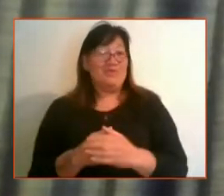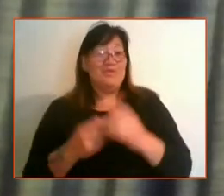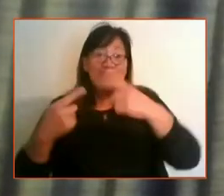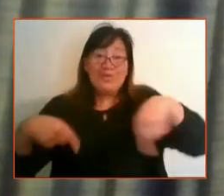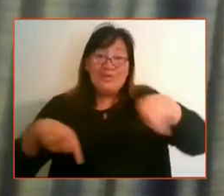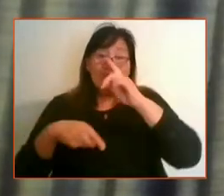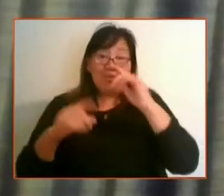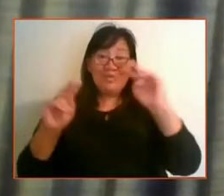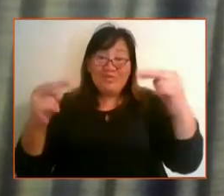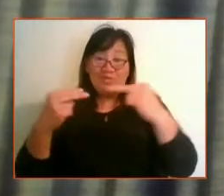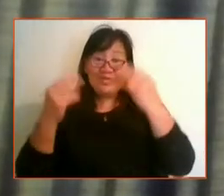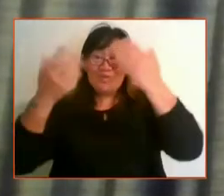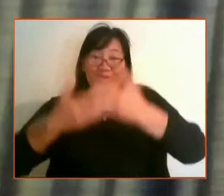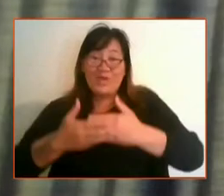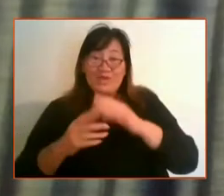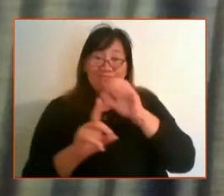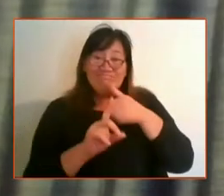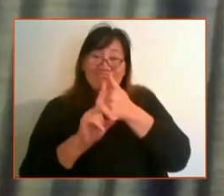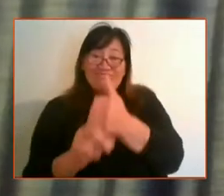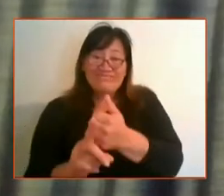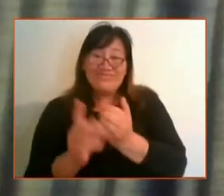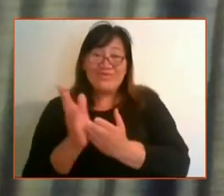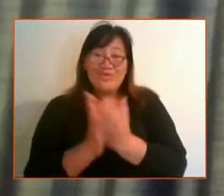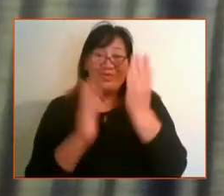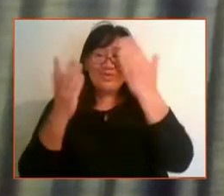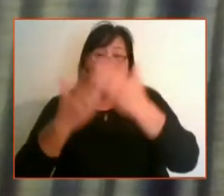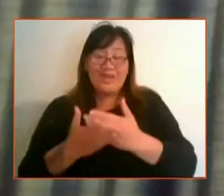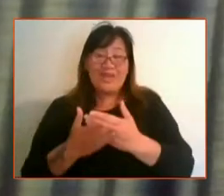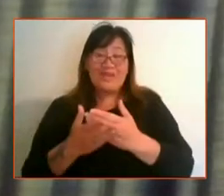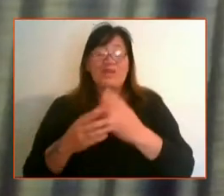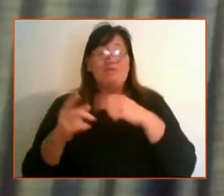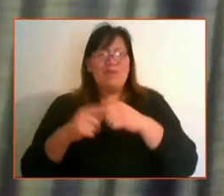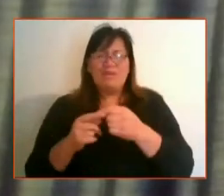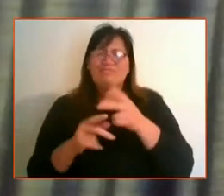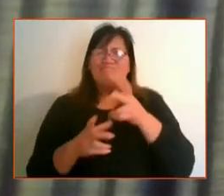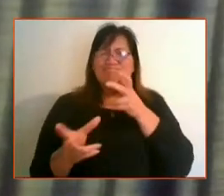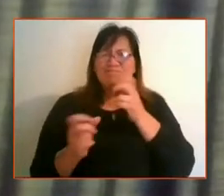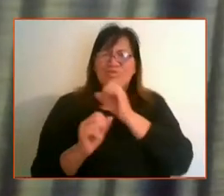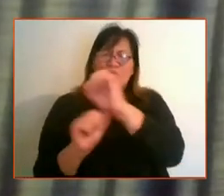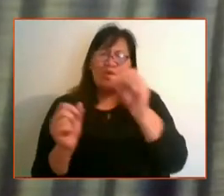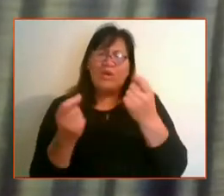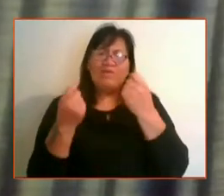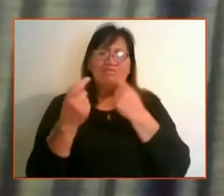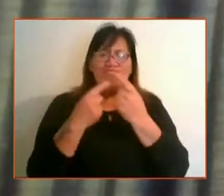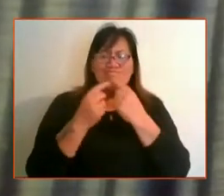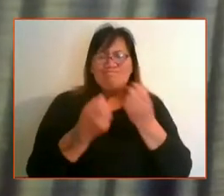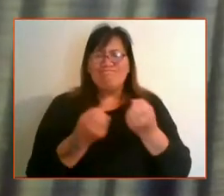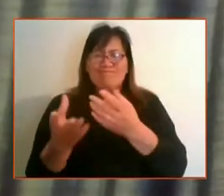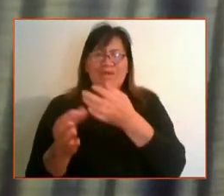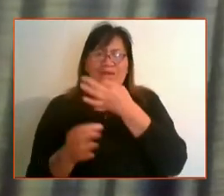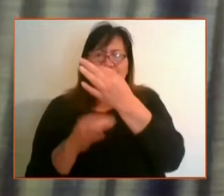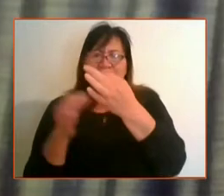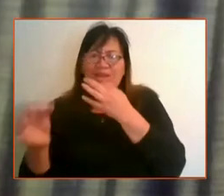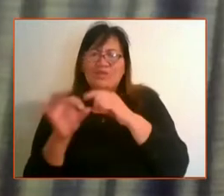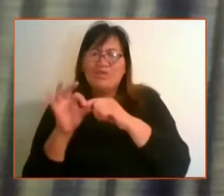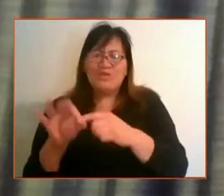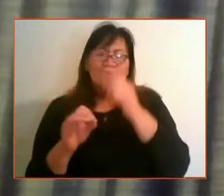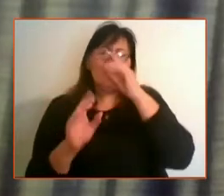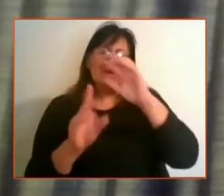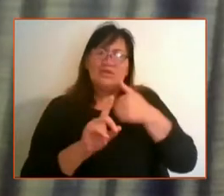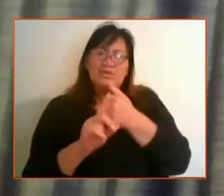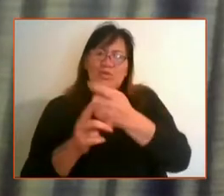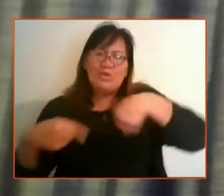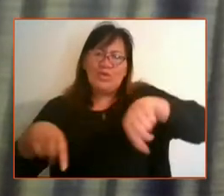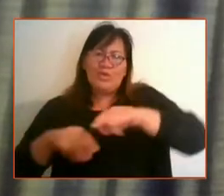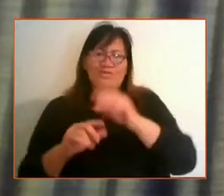ki te tautoko te karanga o te pō, ki te tohatoa I o koutou whakaro, umuhi o tana hei awhina i a tātou tēnā hoki